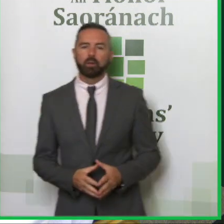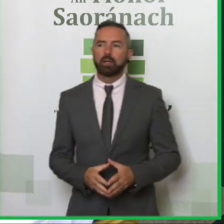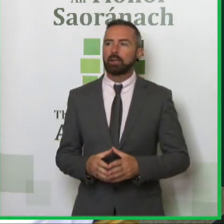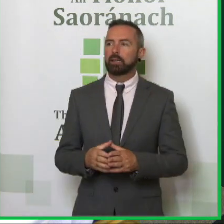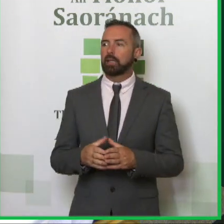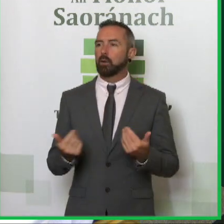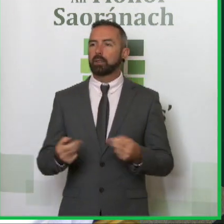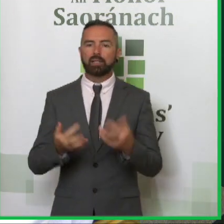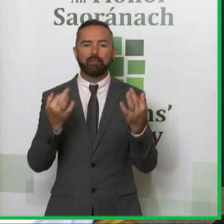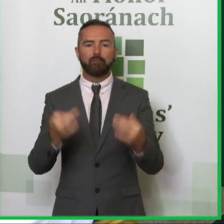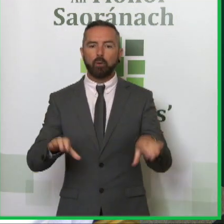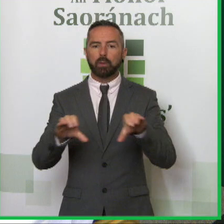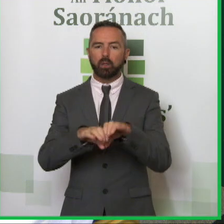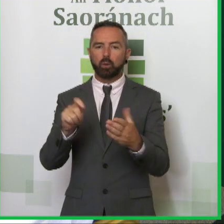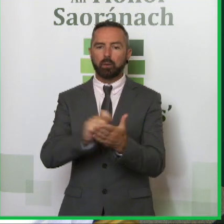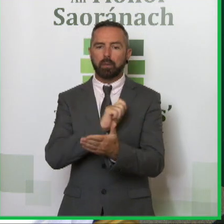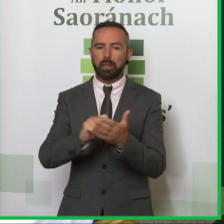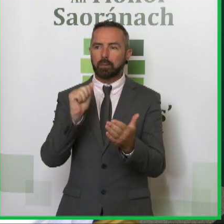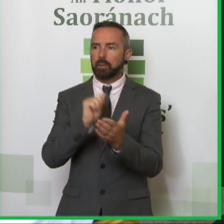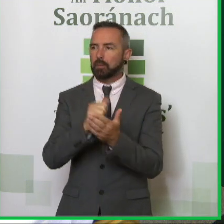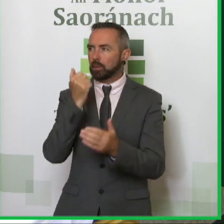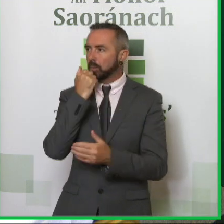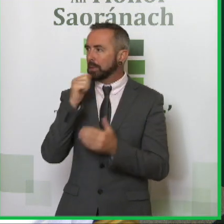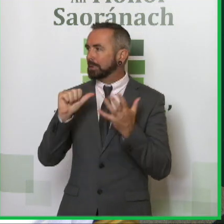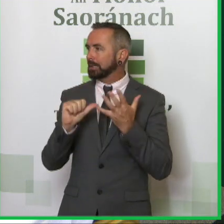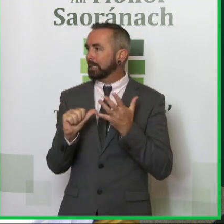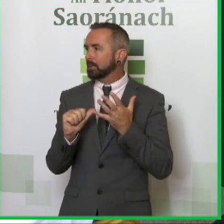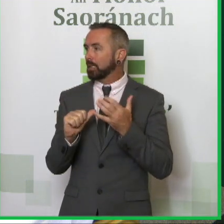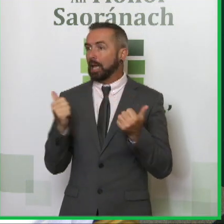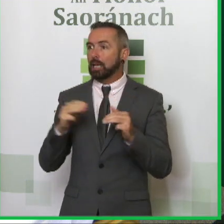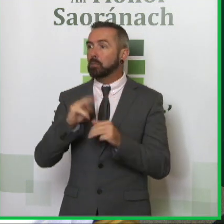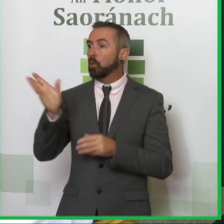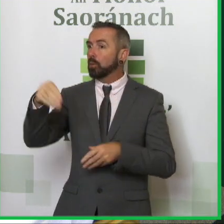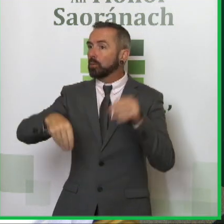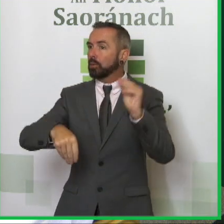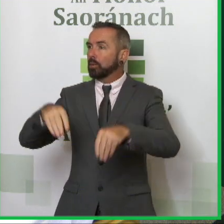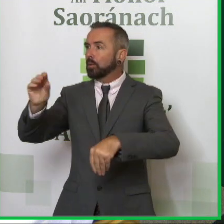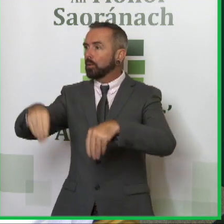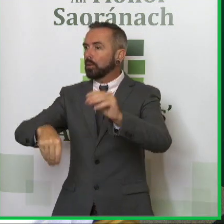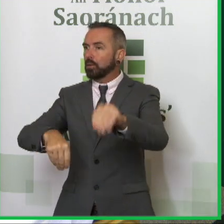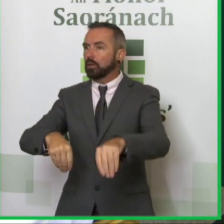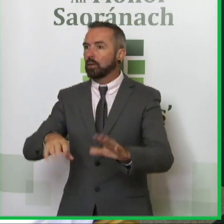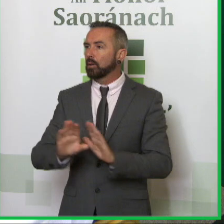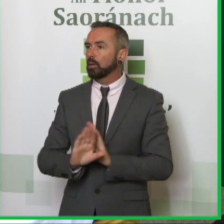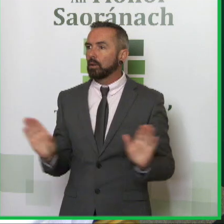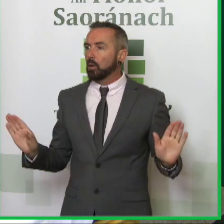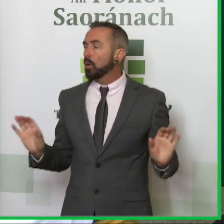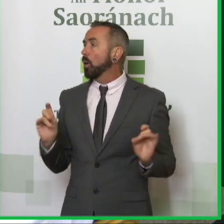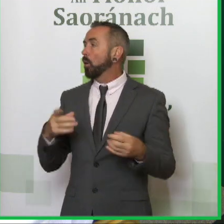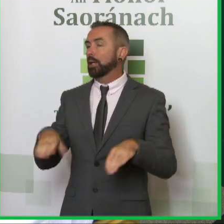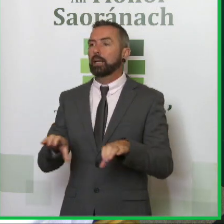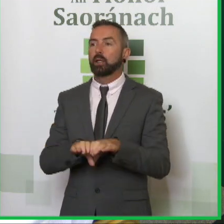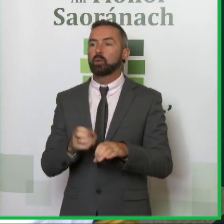process for ballot paper number 6, and we'll try to turn this around. Nobody else? Okay. We close and last Kieran and Jesse